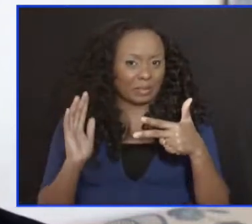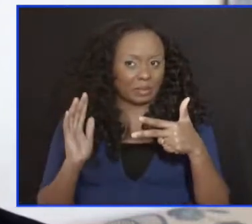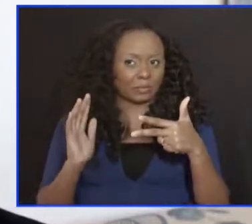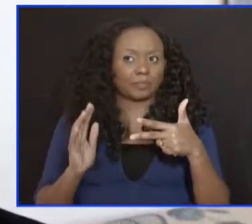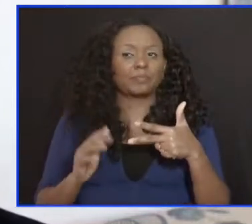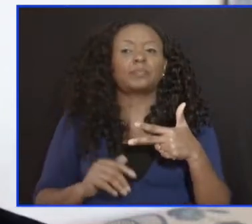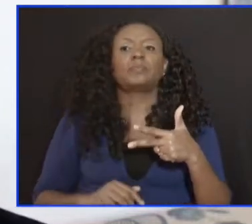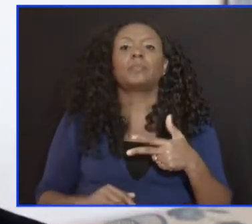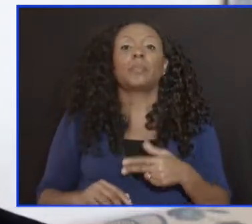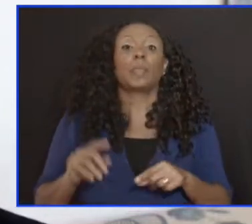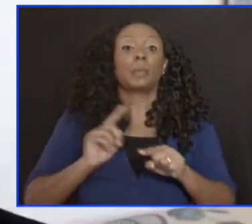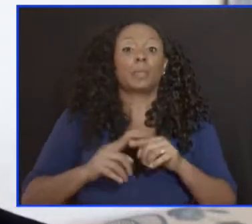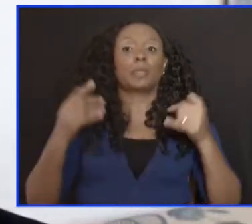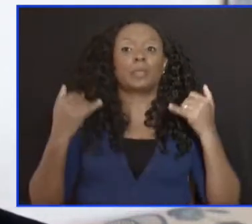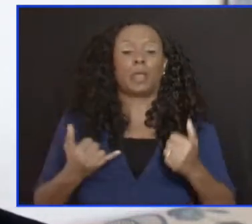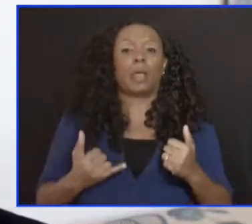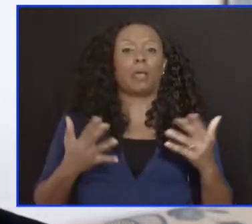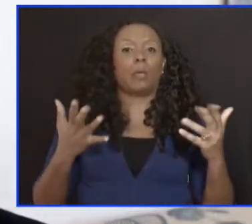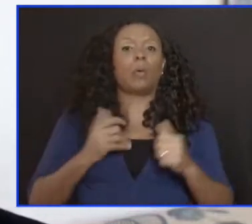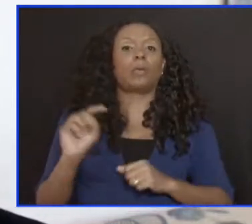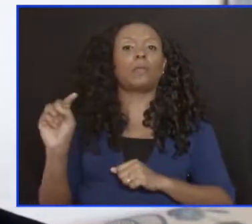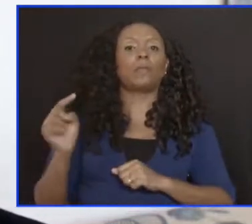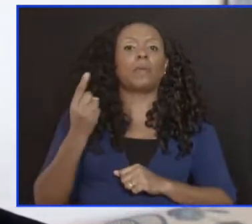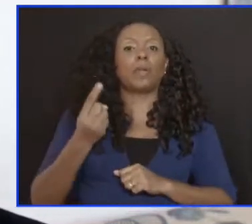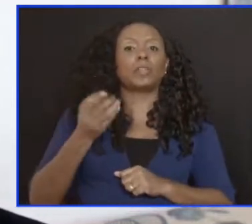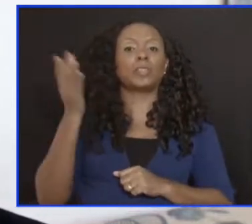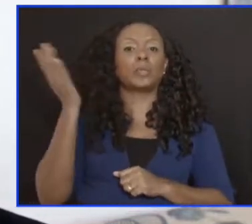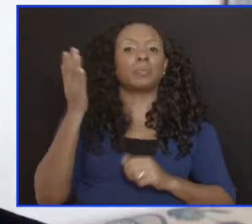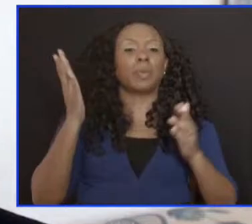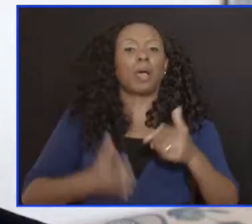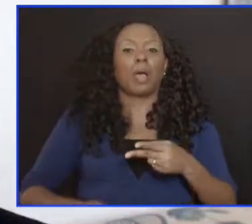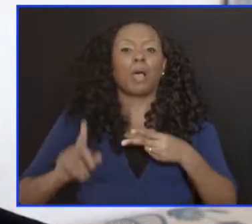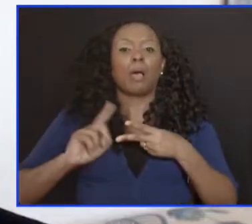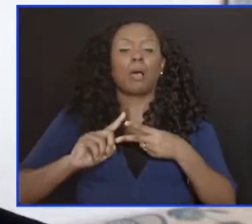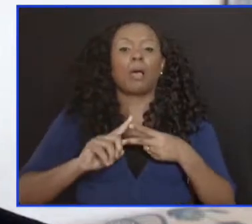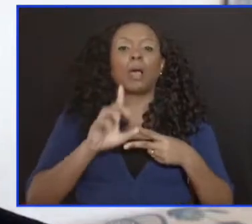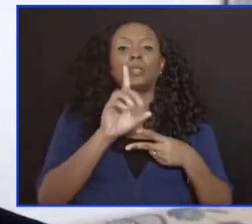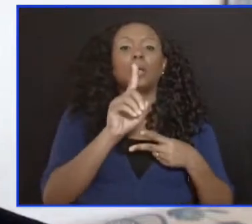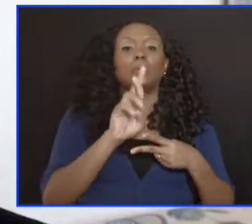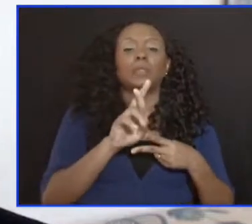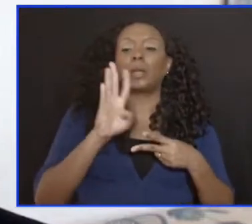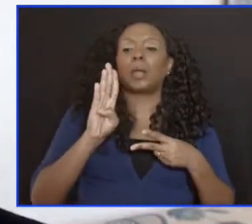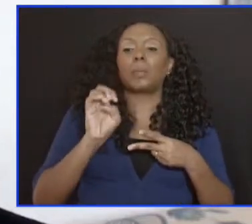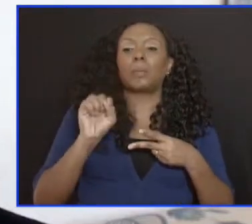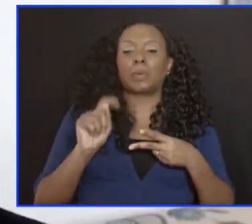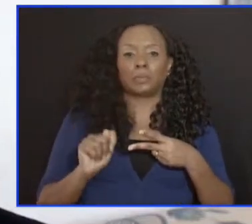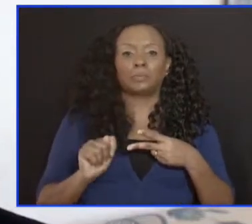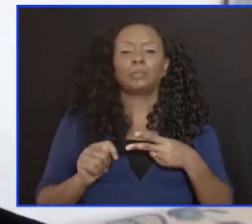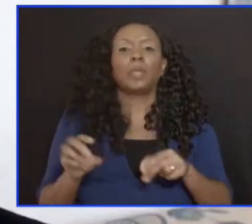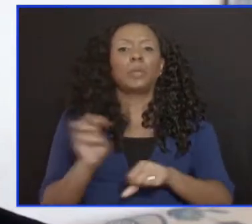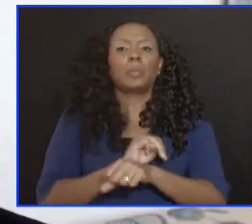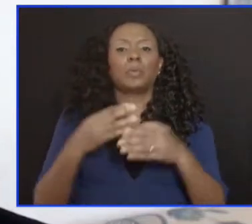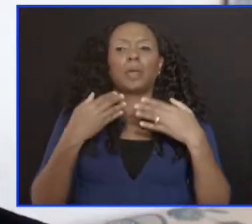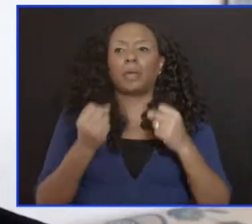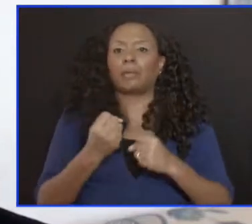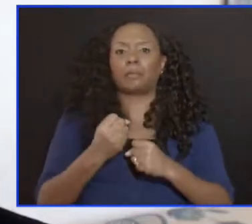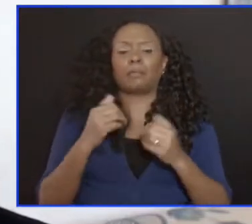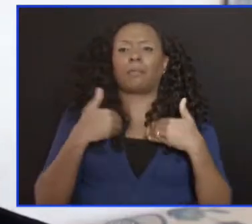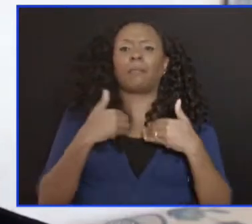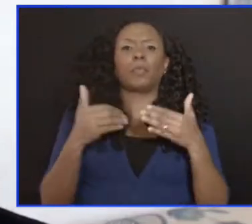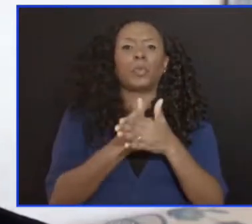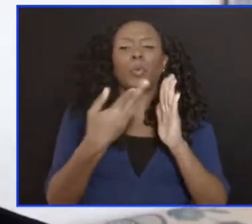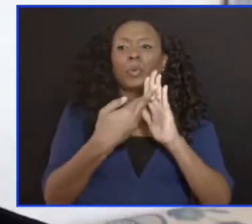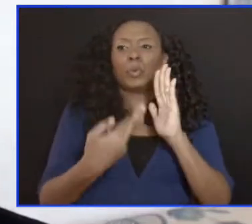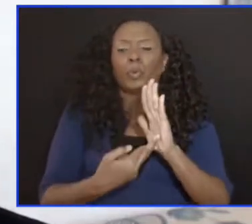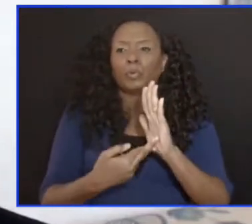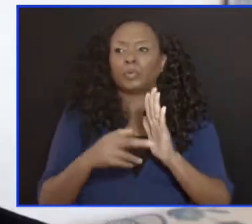are aware, the Ministry of Health has put out some new rules for quarantine, in which they're saying that there's no longer